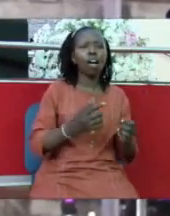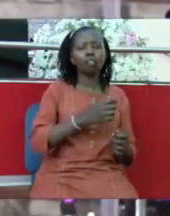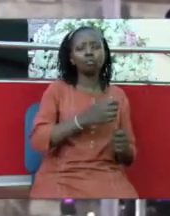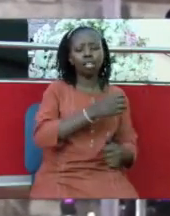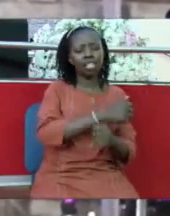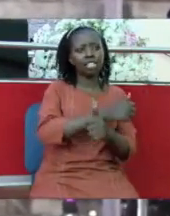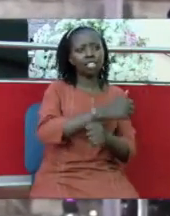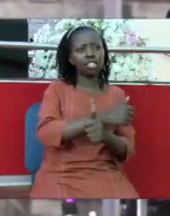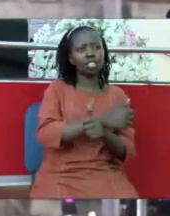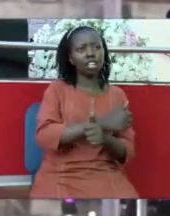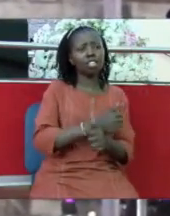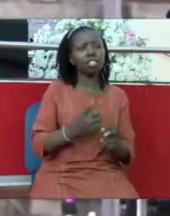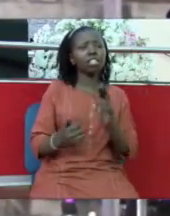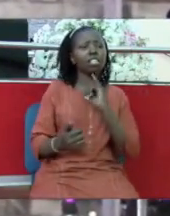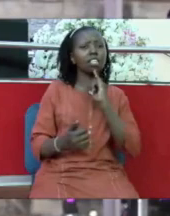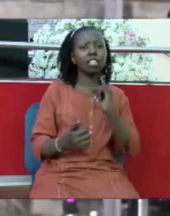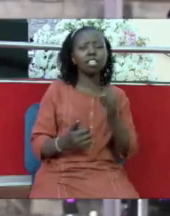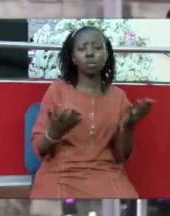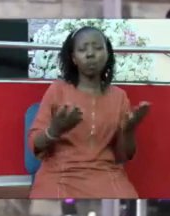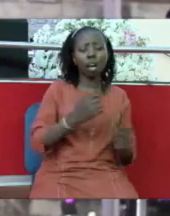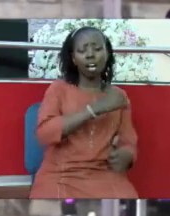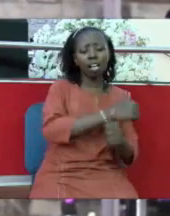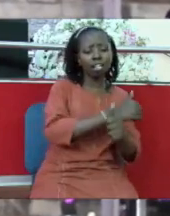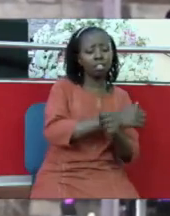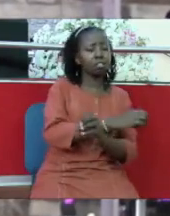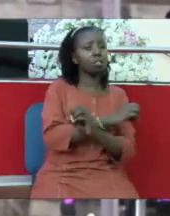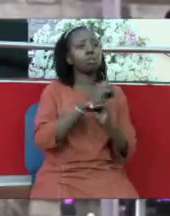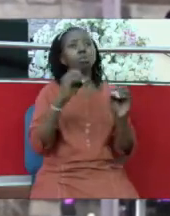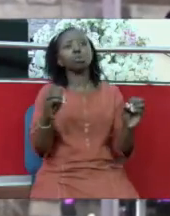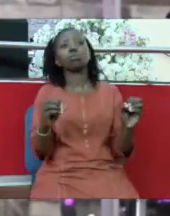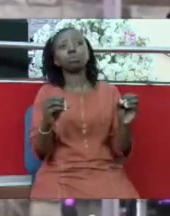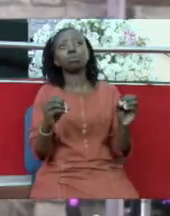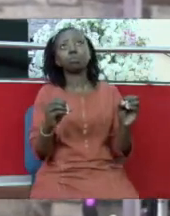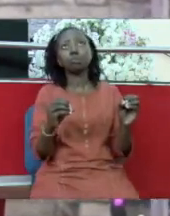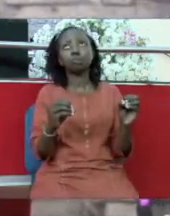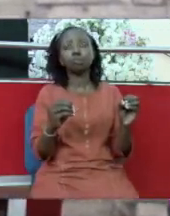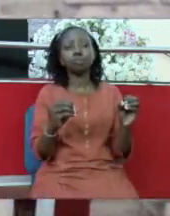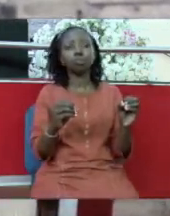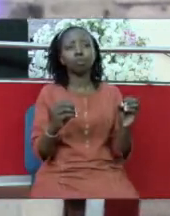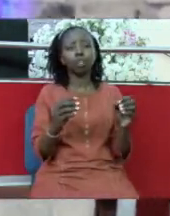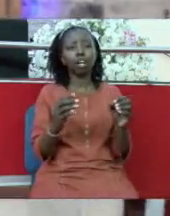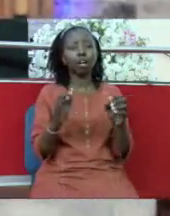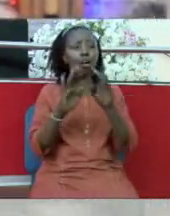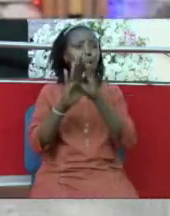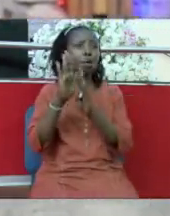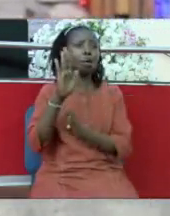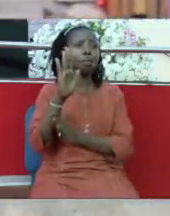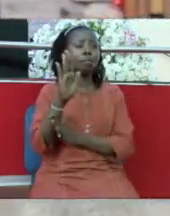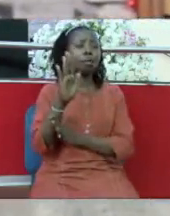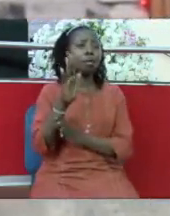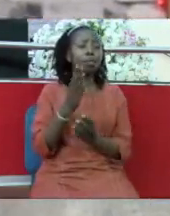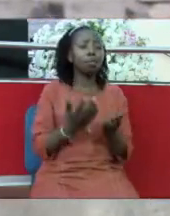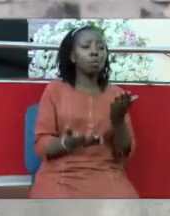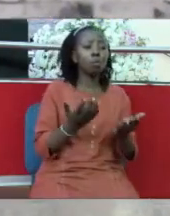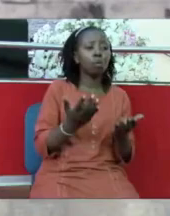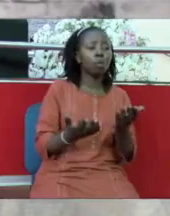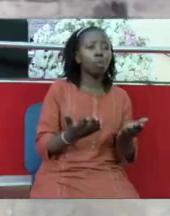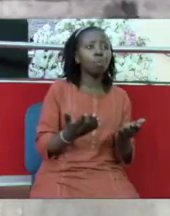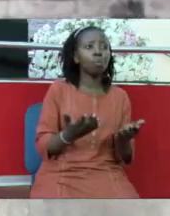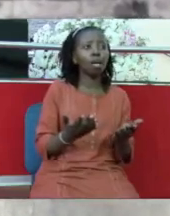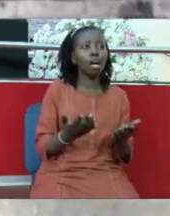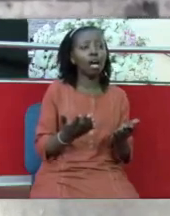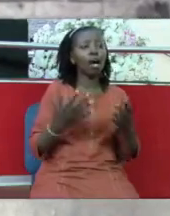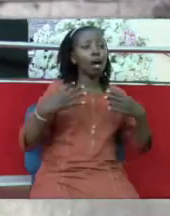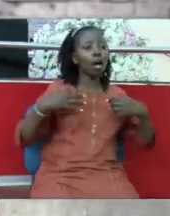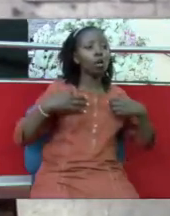dangers are not. Mahali kuna hatari na mahali ambapo hakuna hatari. You see, the Bible compares humans to sheep.